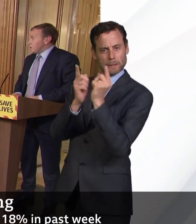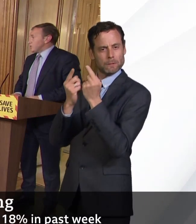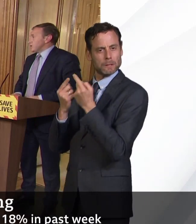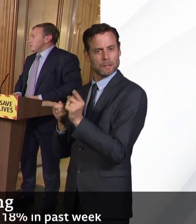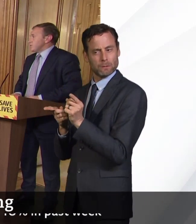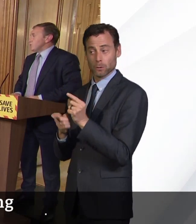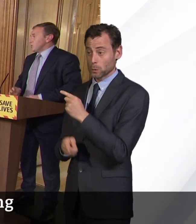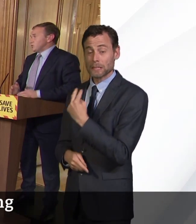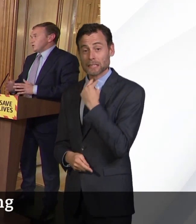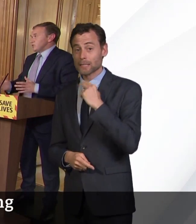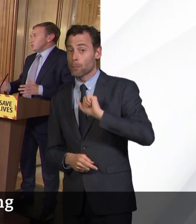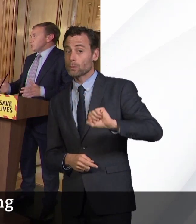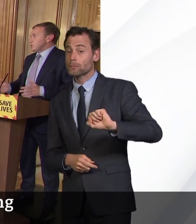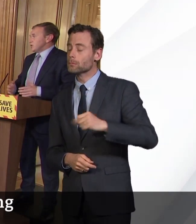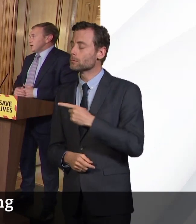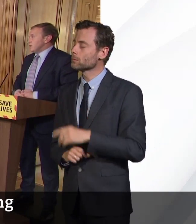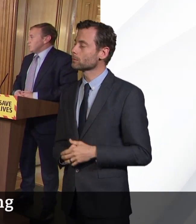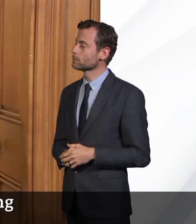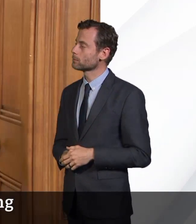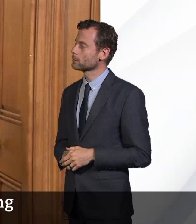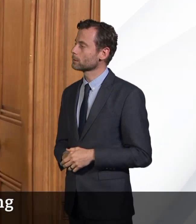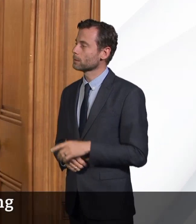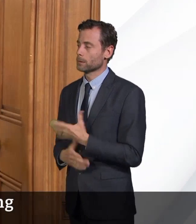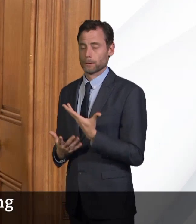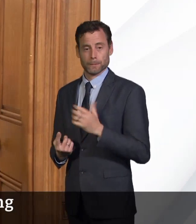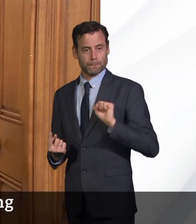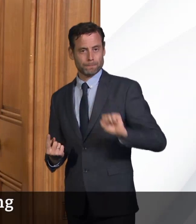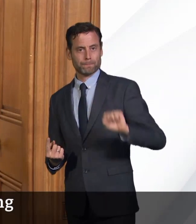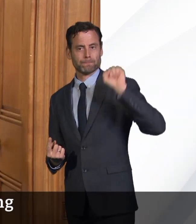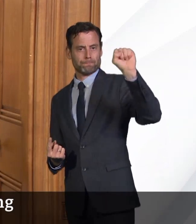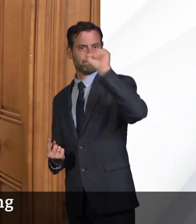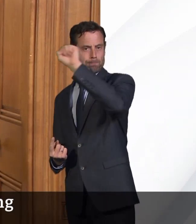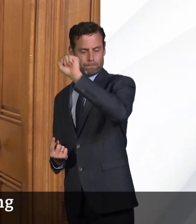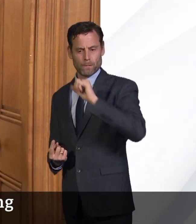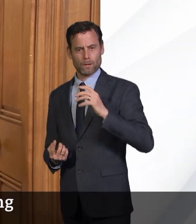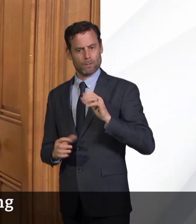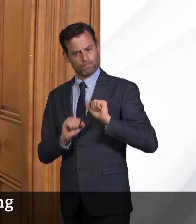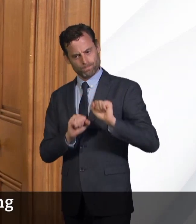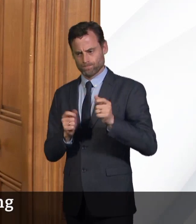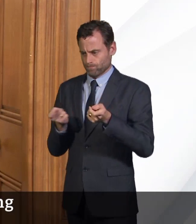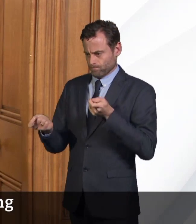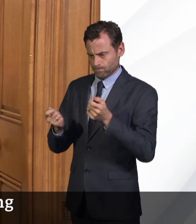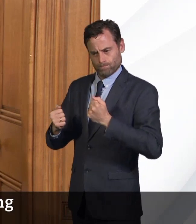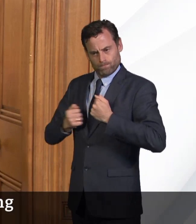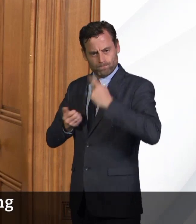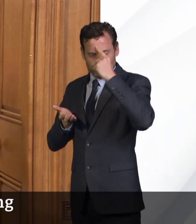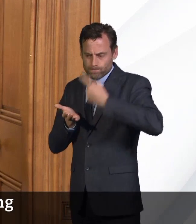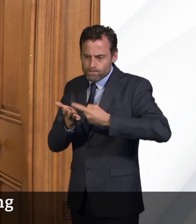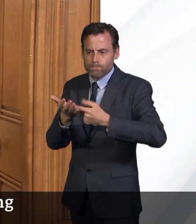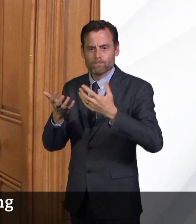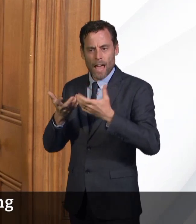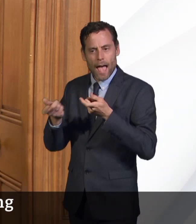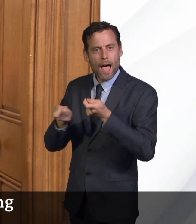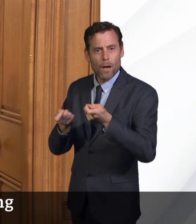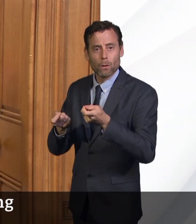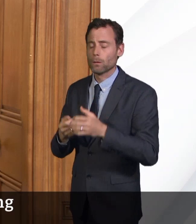Well, look, the devolved administrations do, obviously have competence over some of these issues, some of these measures, and from the beginning,